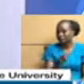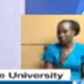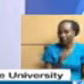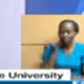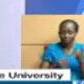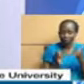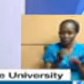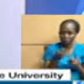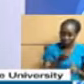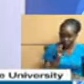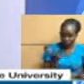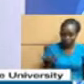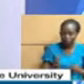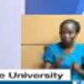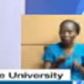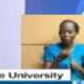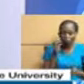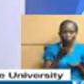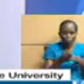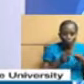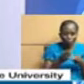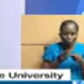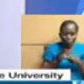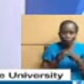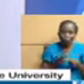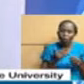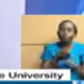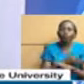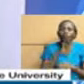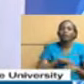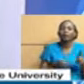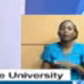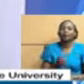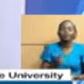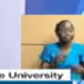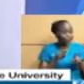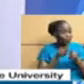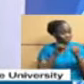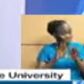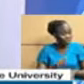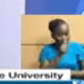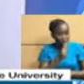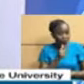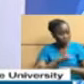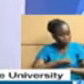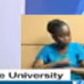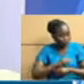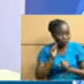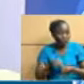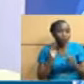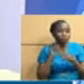month, they've already borrowed out all their salaries. So and teachers in private schools, who are supposed to be part of